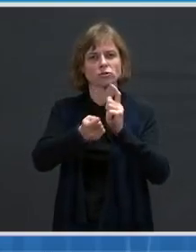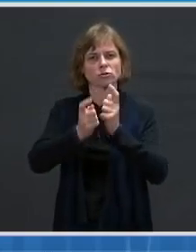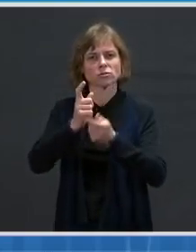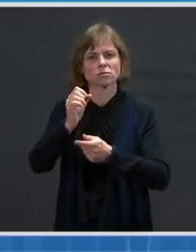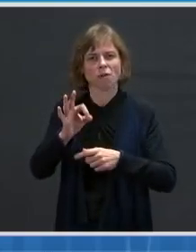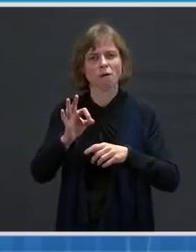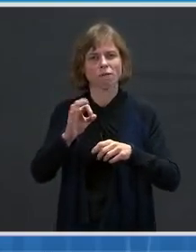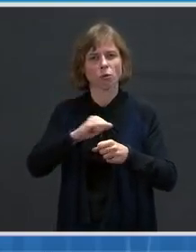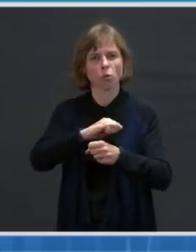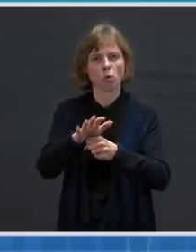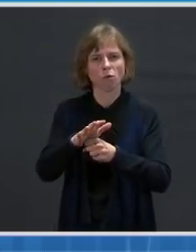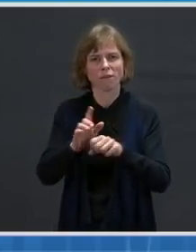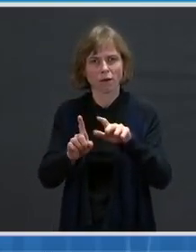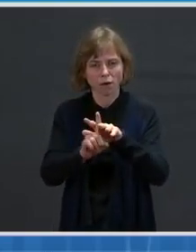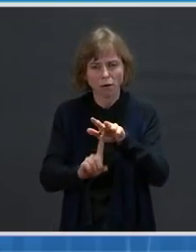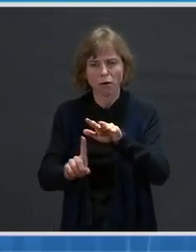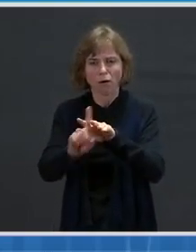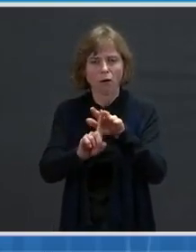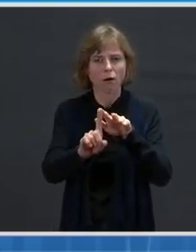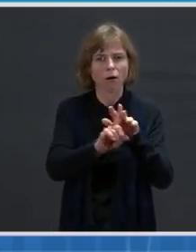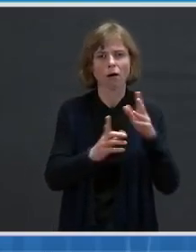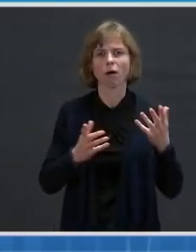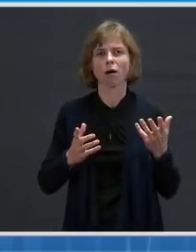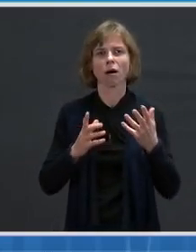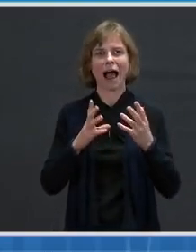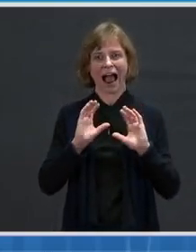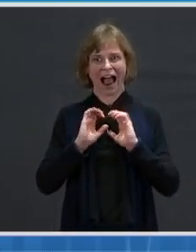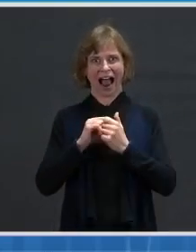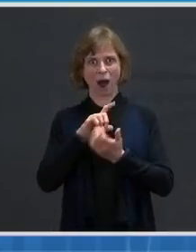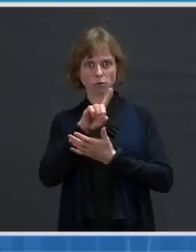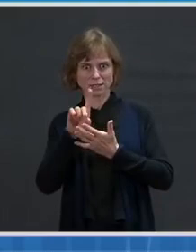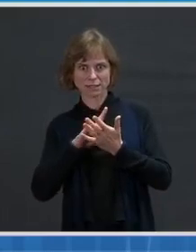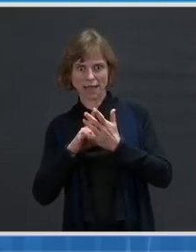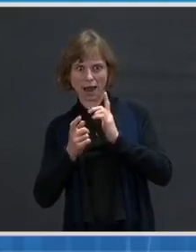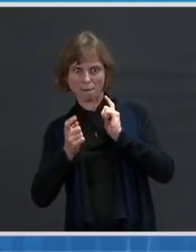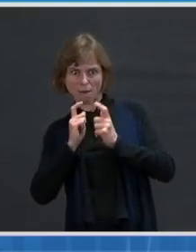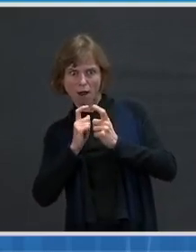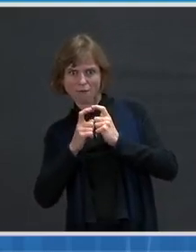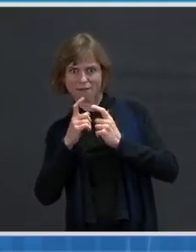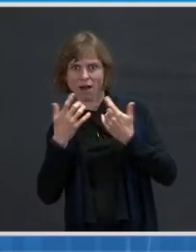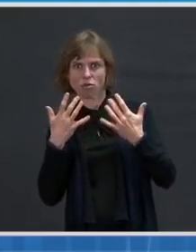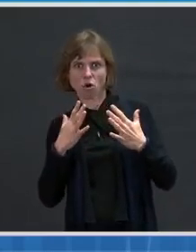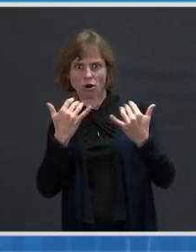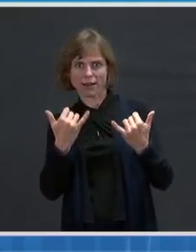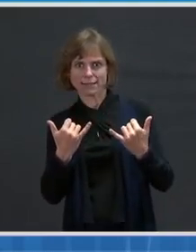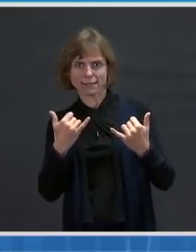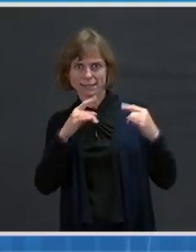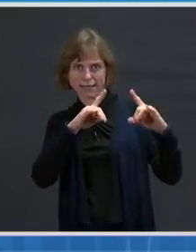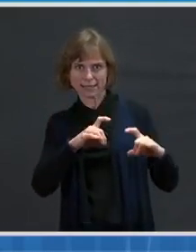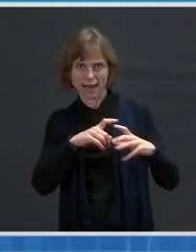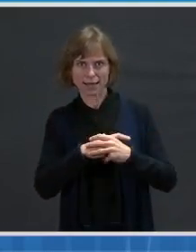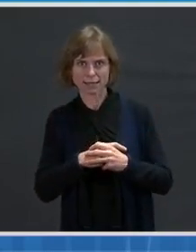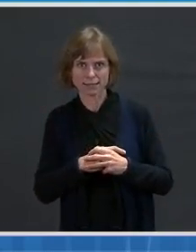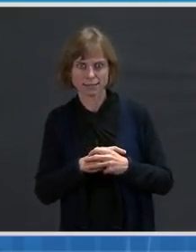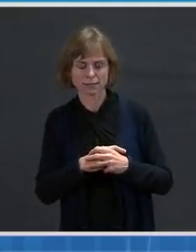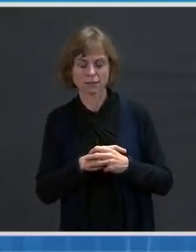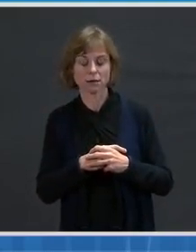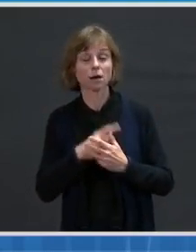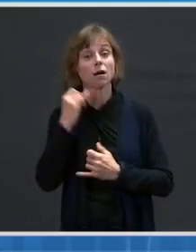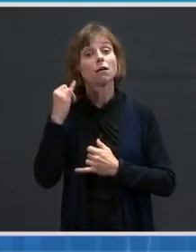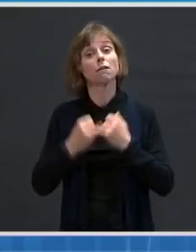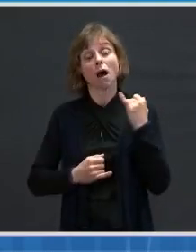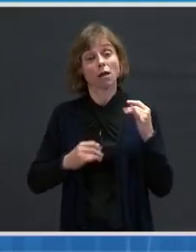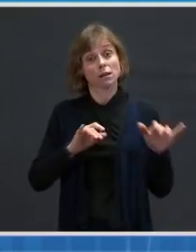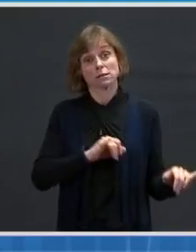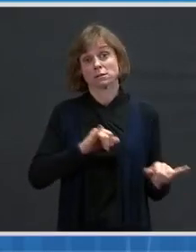to do when designing or modifying their existing tests. And finally, the same holds true